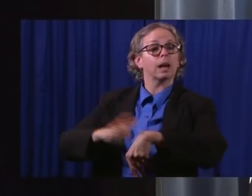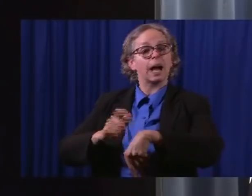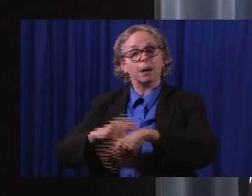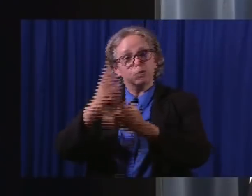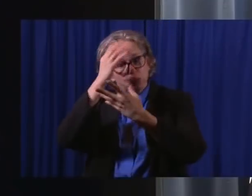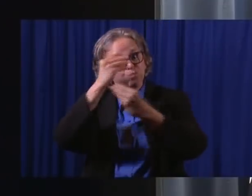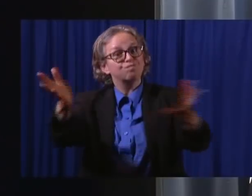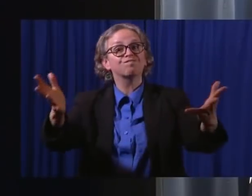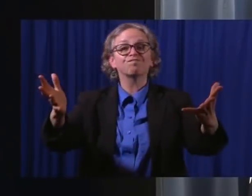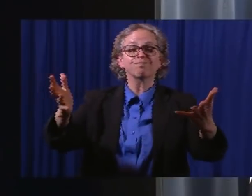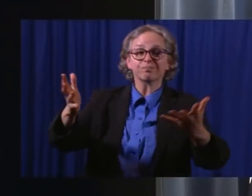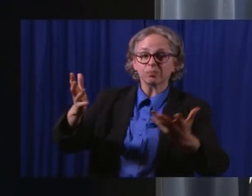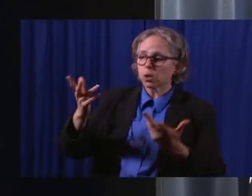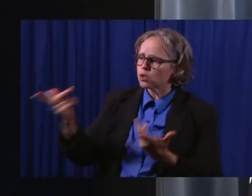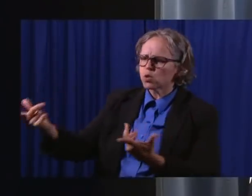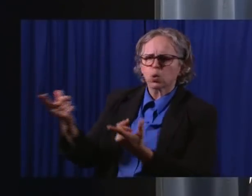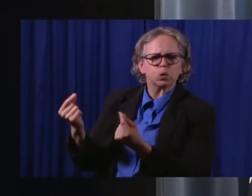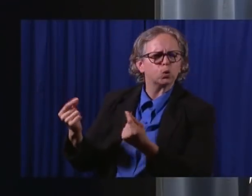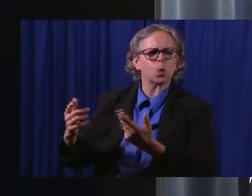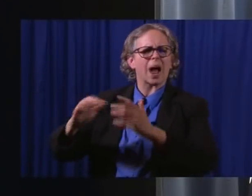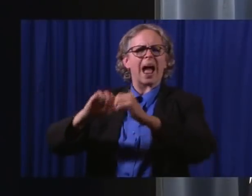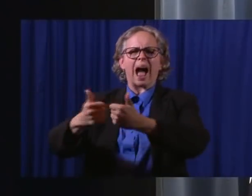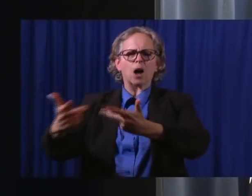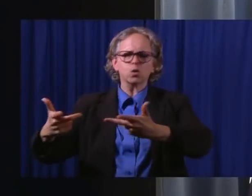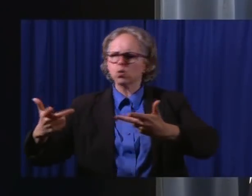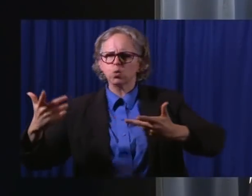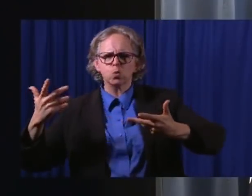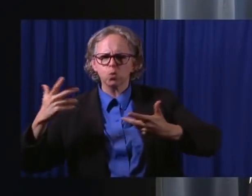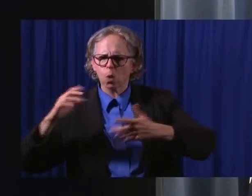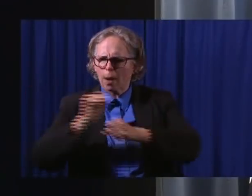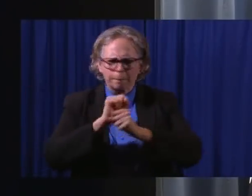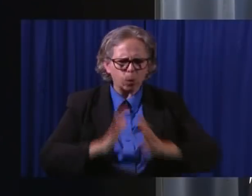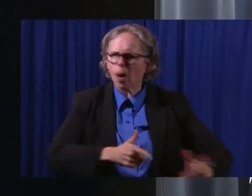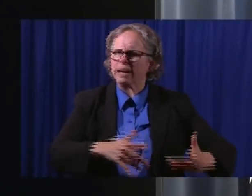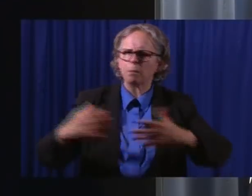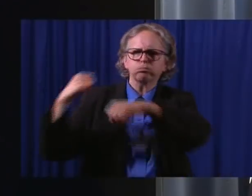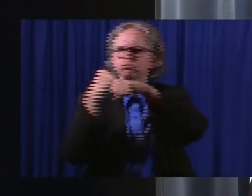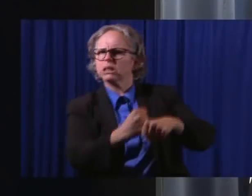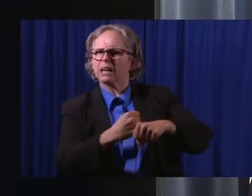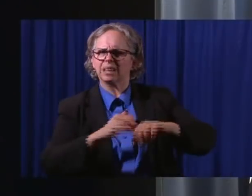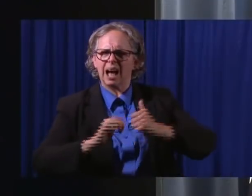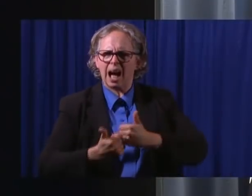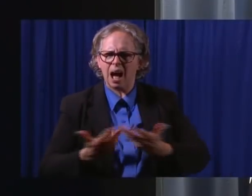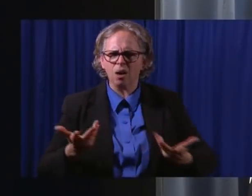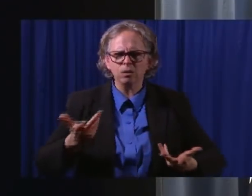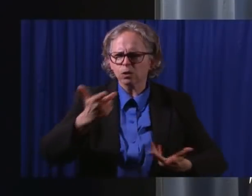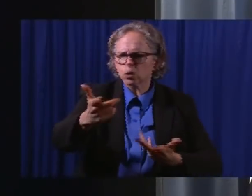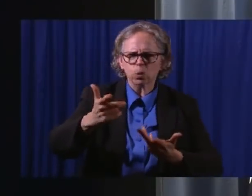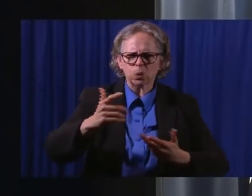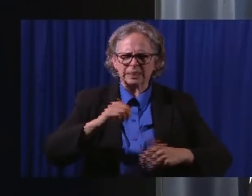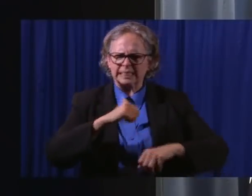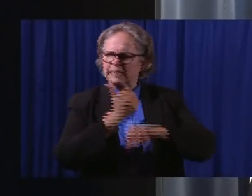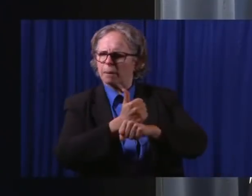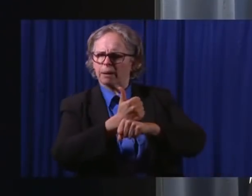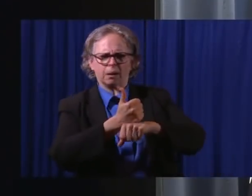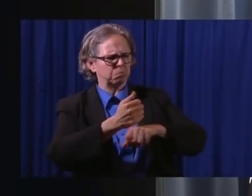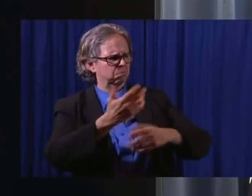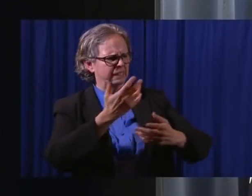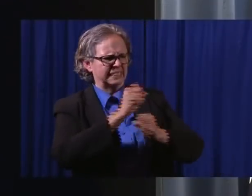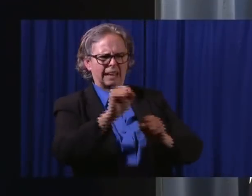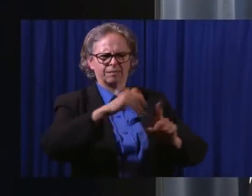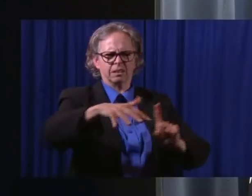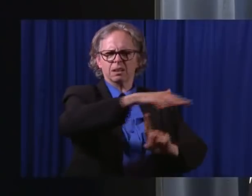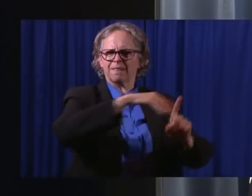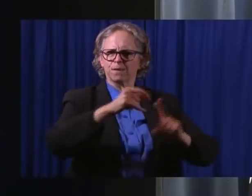you're doing to keep your employees safe, to keep a safe environment when you go out into the community, and to help